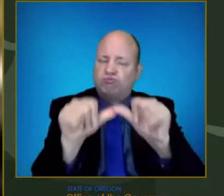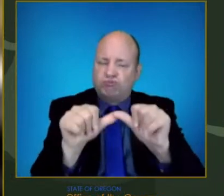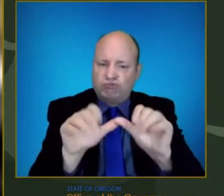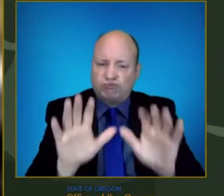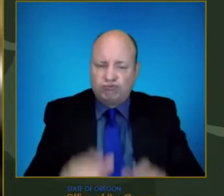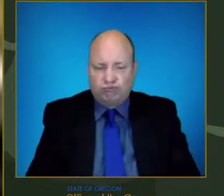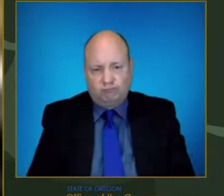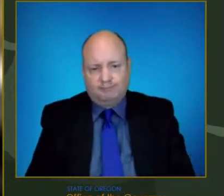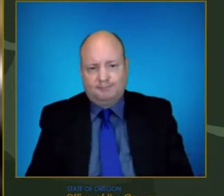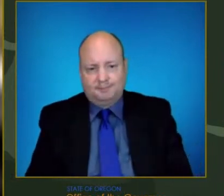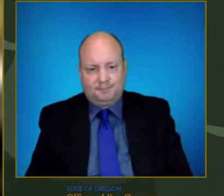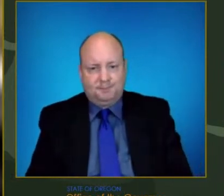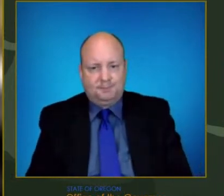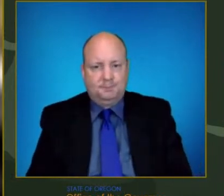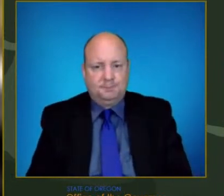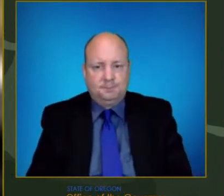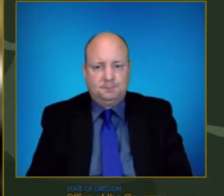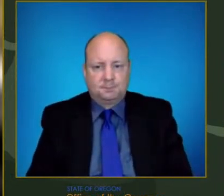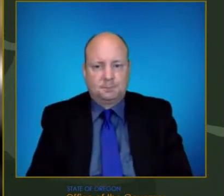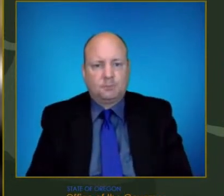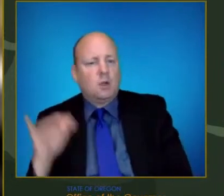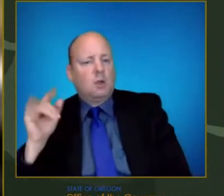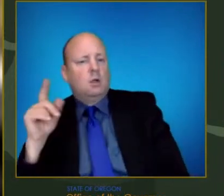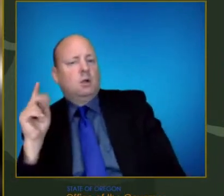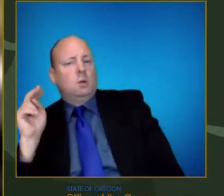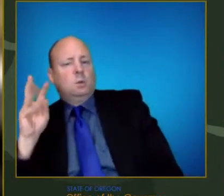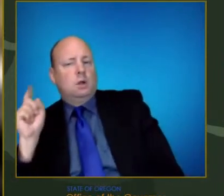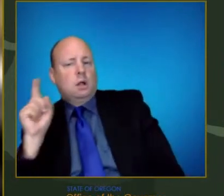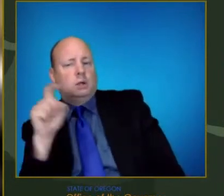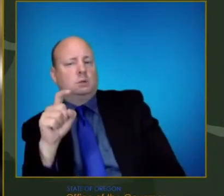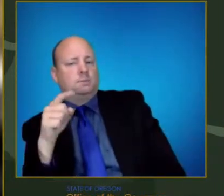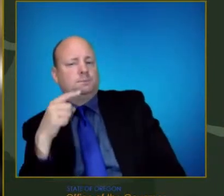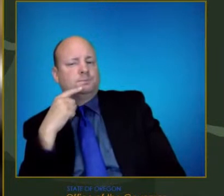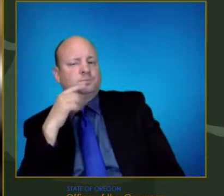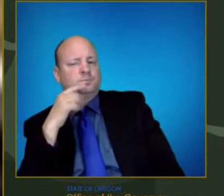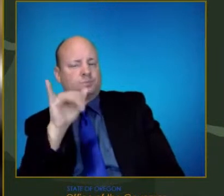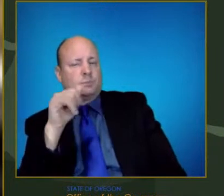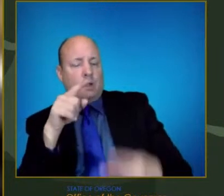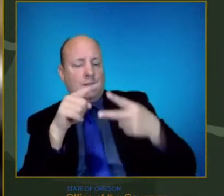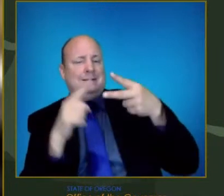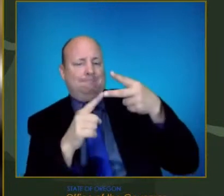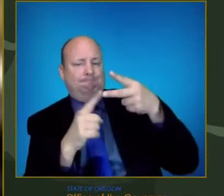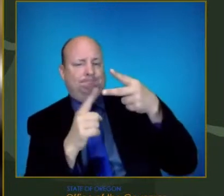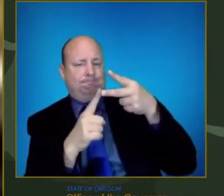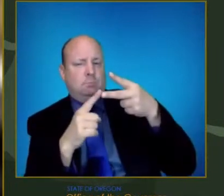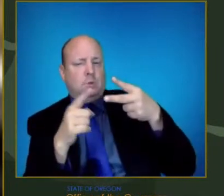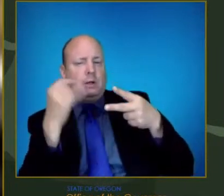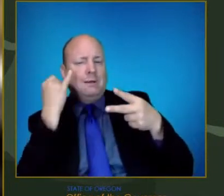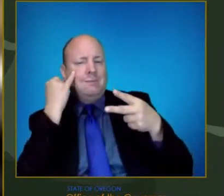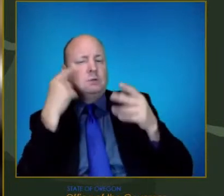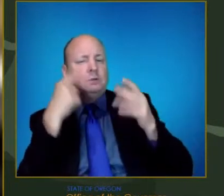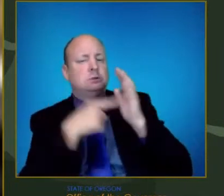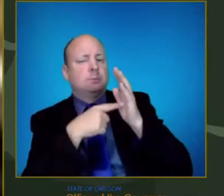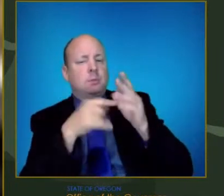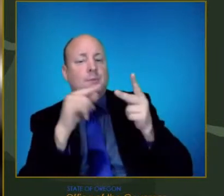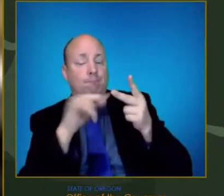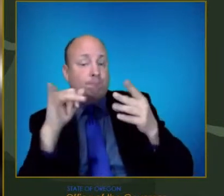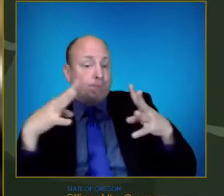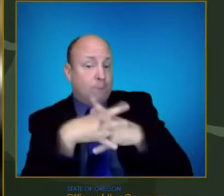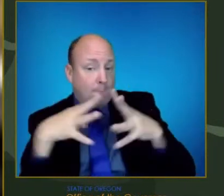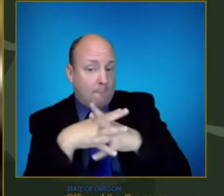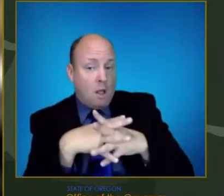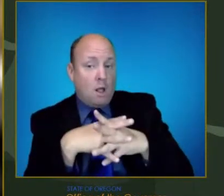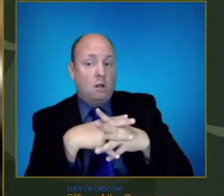to trace, or you have been able to trace cases to those football games or other events?